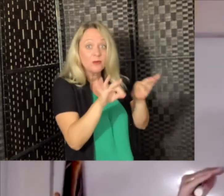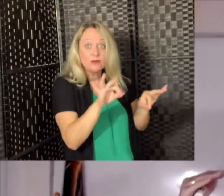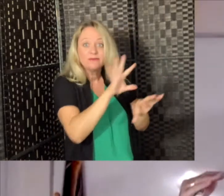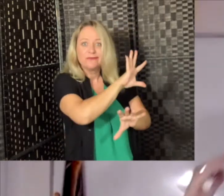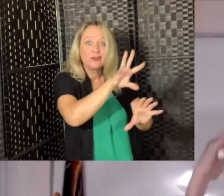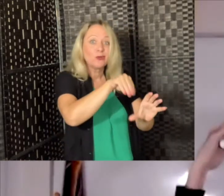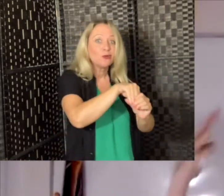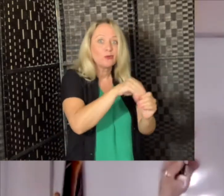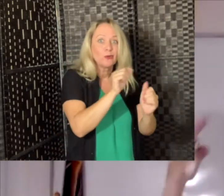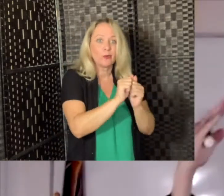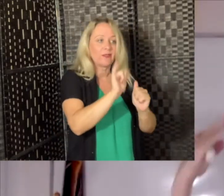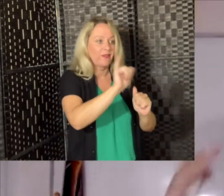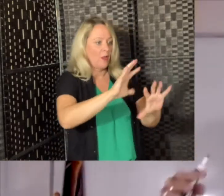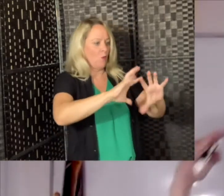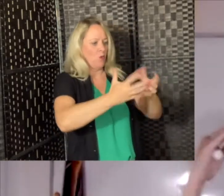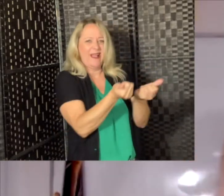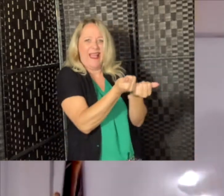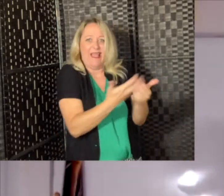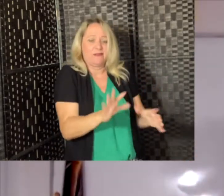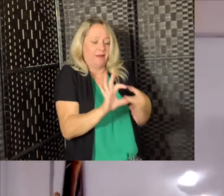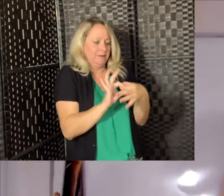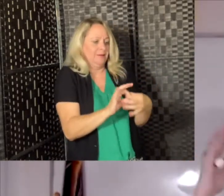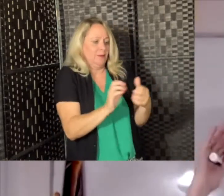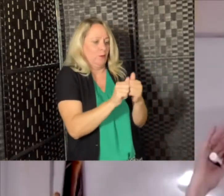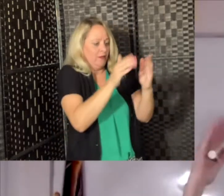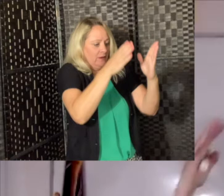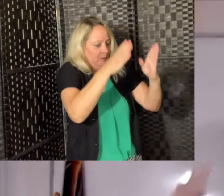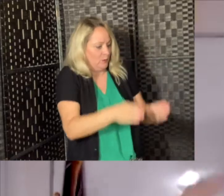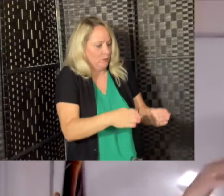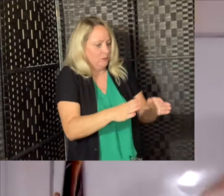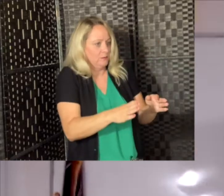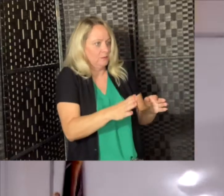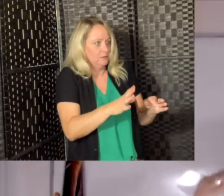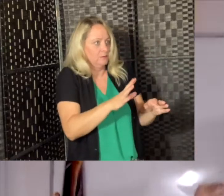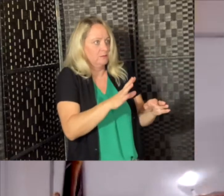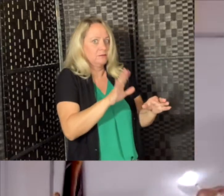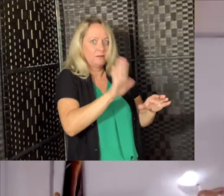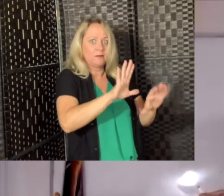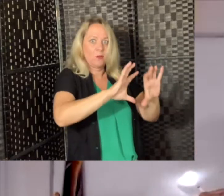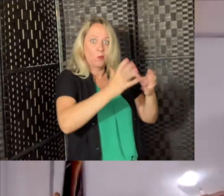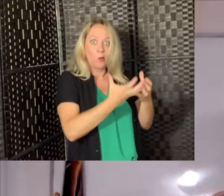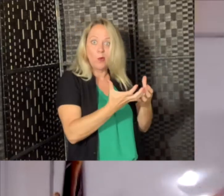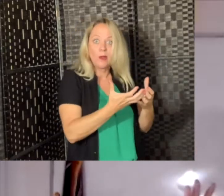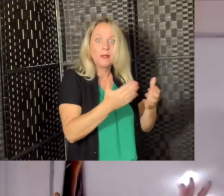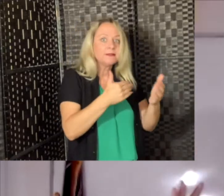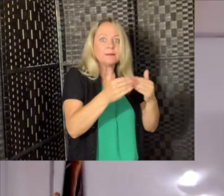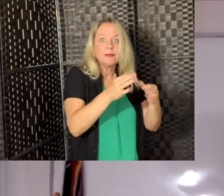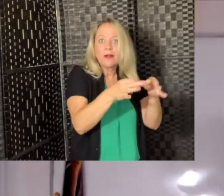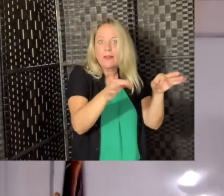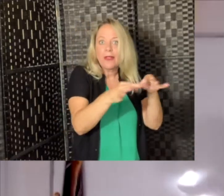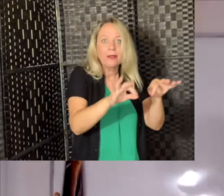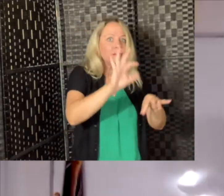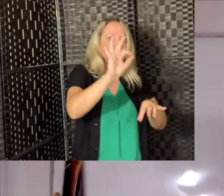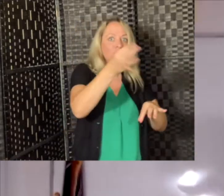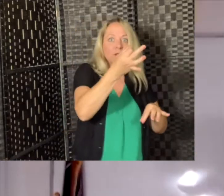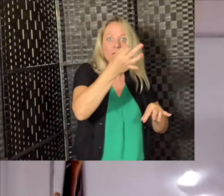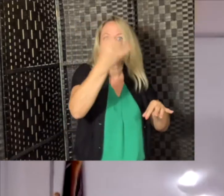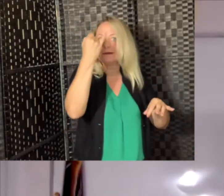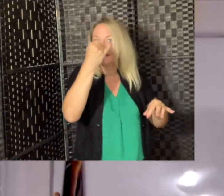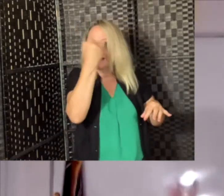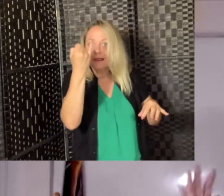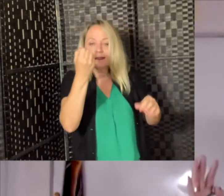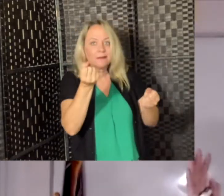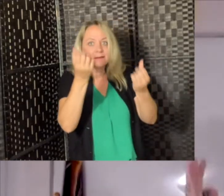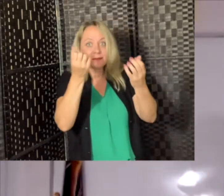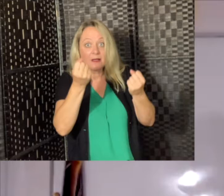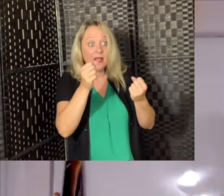If we went French, Italian, signing, whatever the original language is, which changes our view of the world